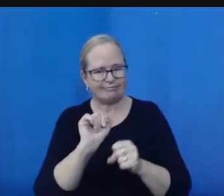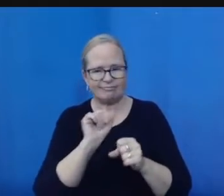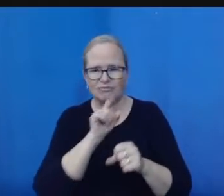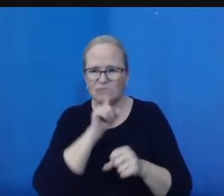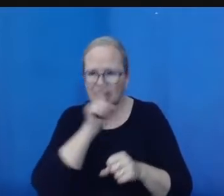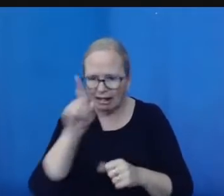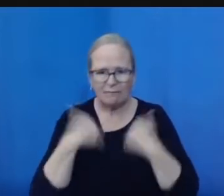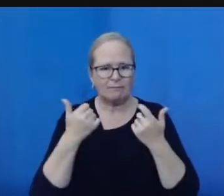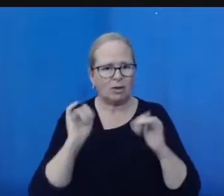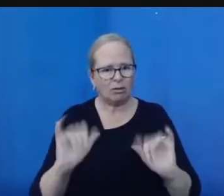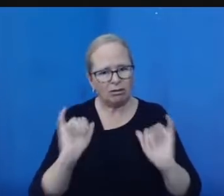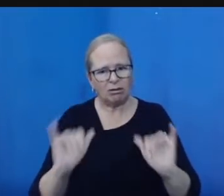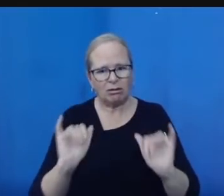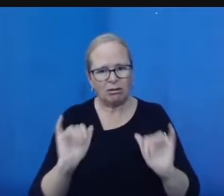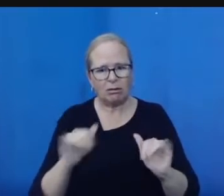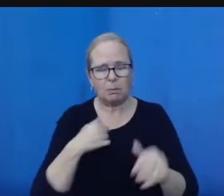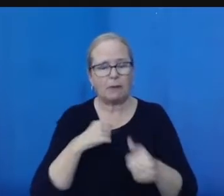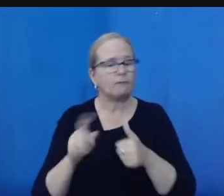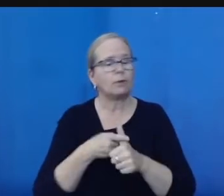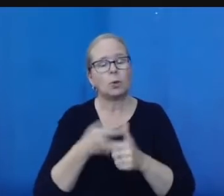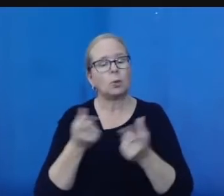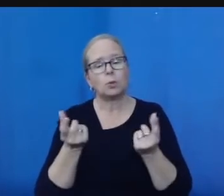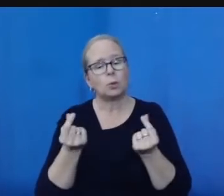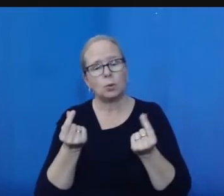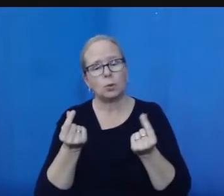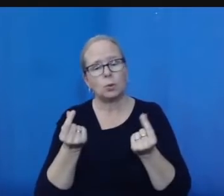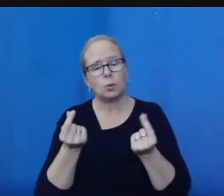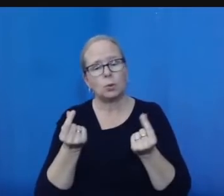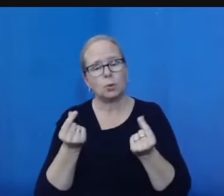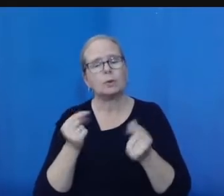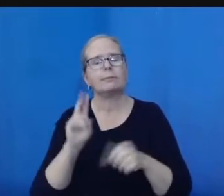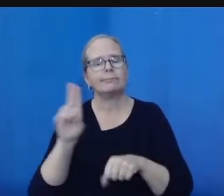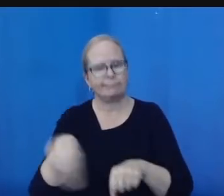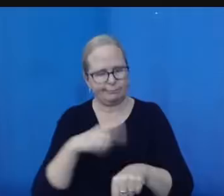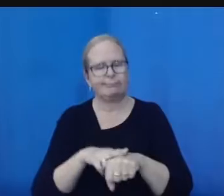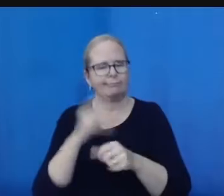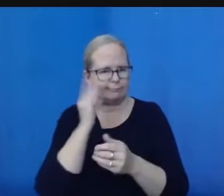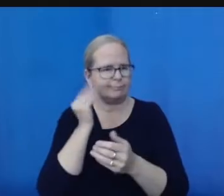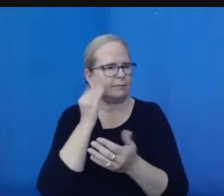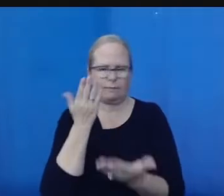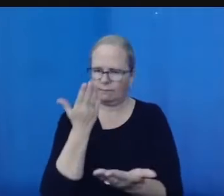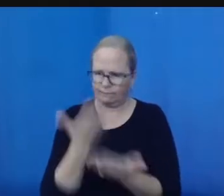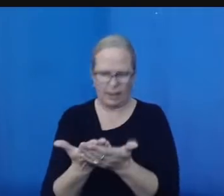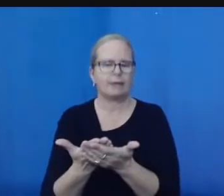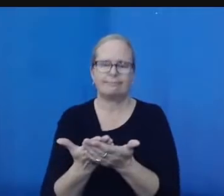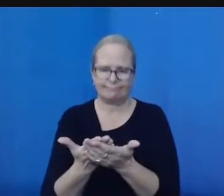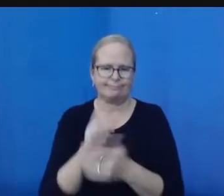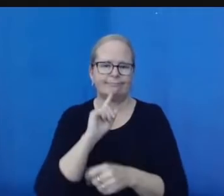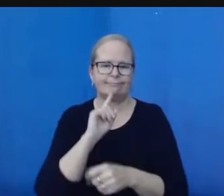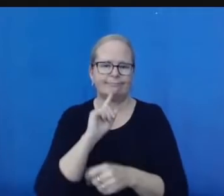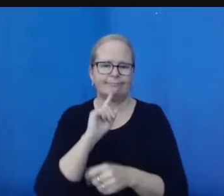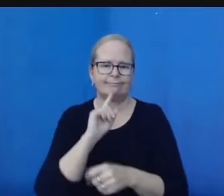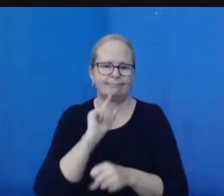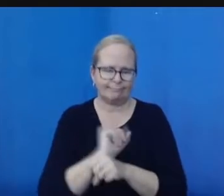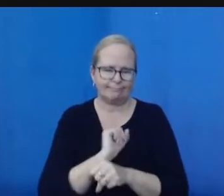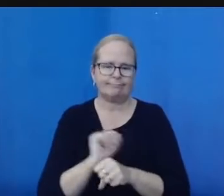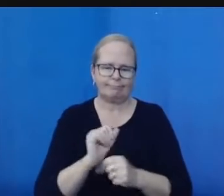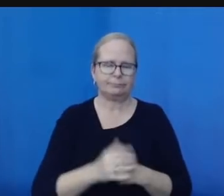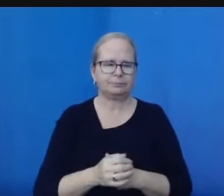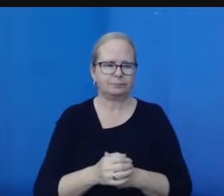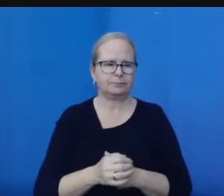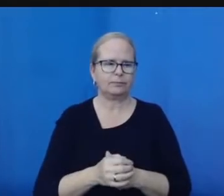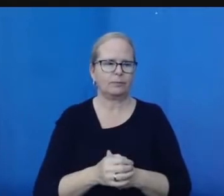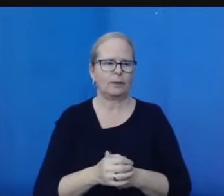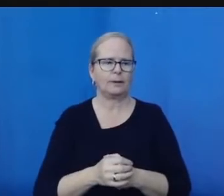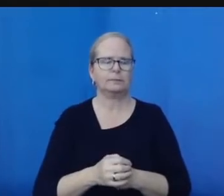it is happening. And I think part of that sharing and part of that being able to sort of commiserate with each other that this isn't easy, that you